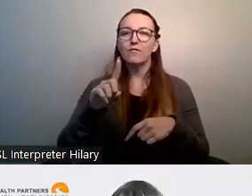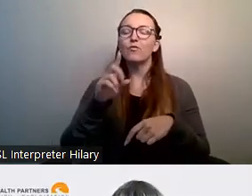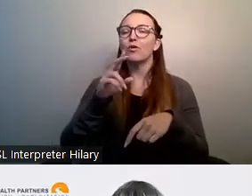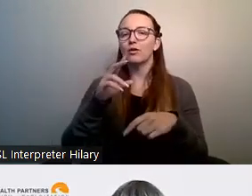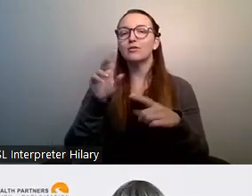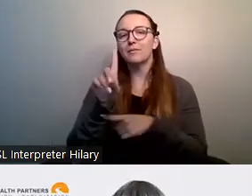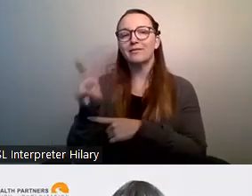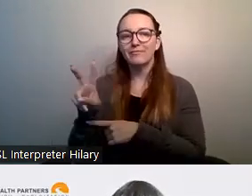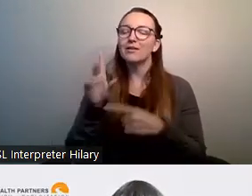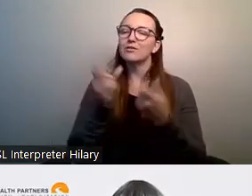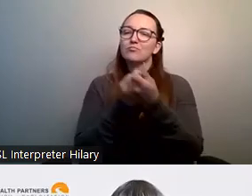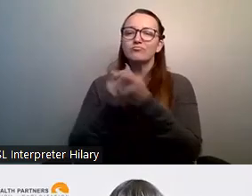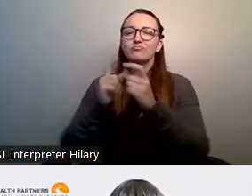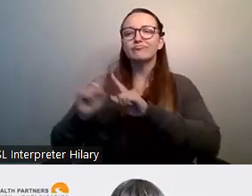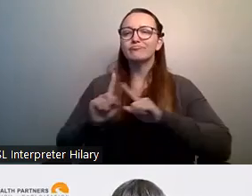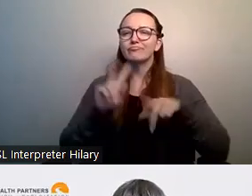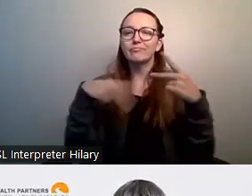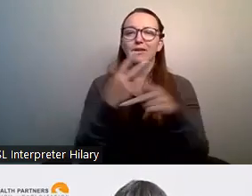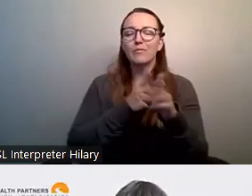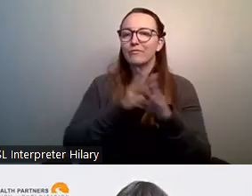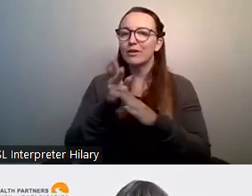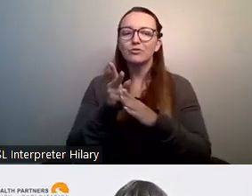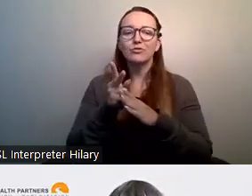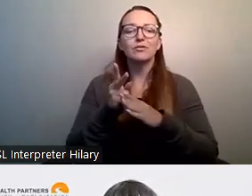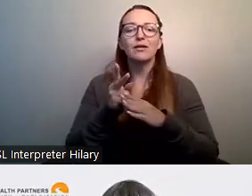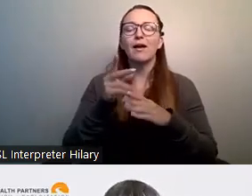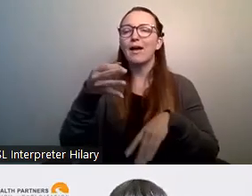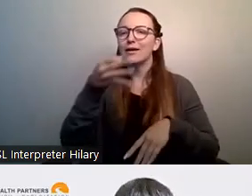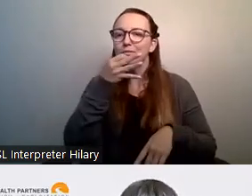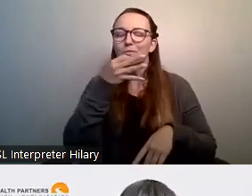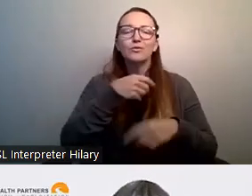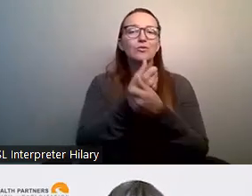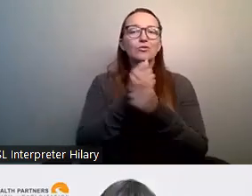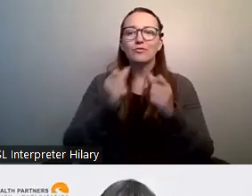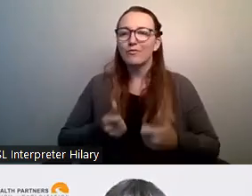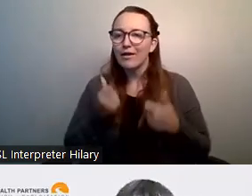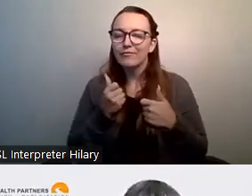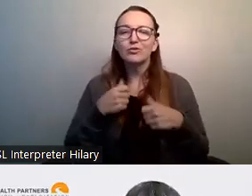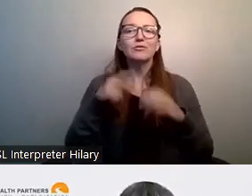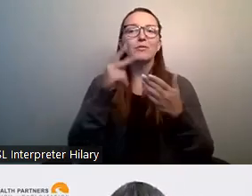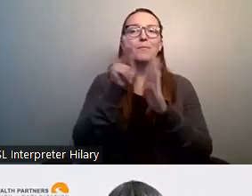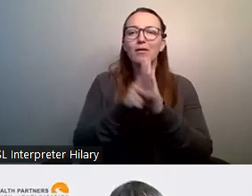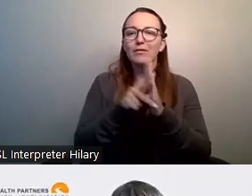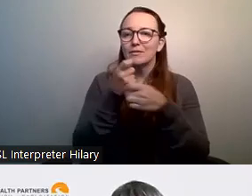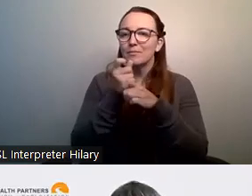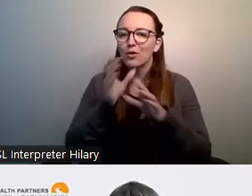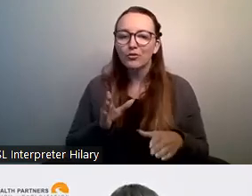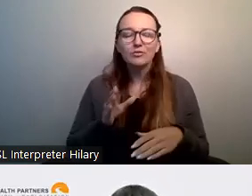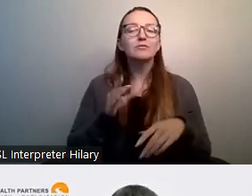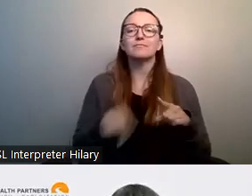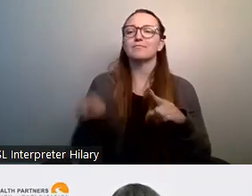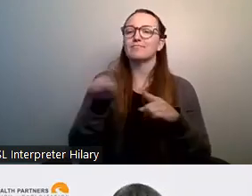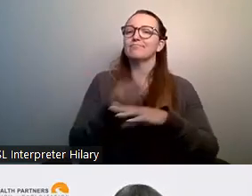professionals, including healthcare professionals, domestic violence experts, survivors, policymakers, as they improve